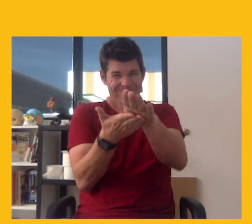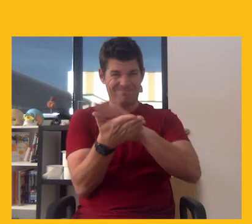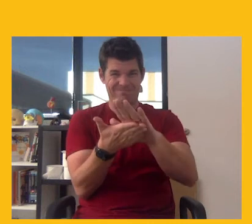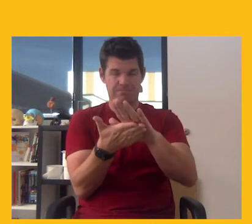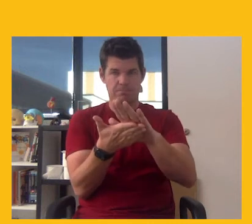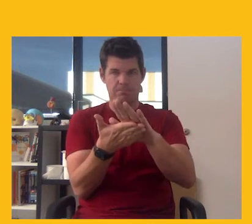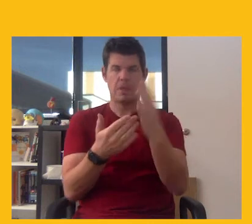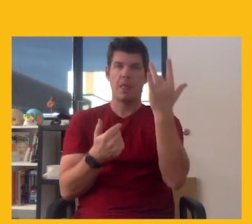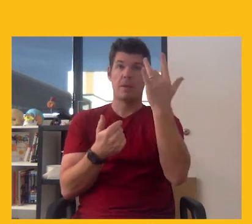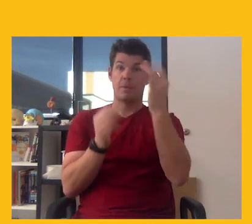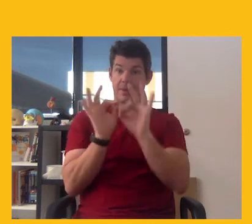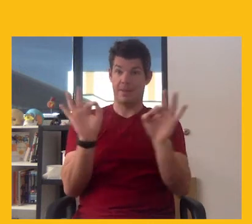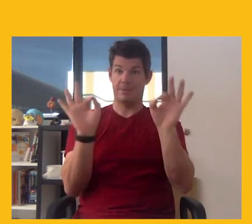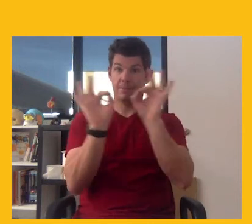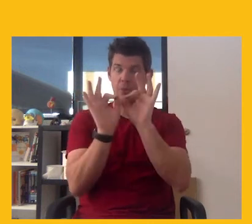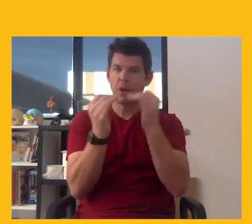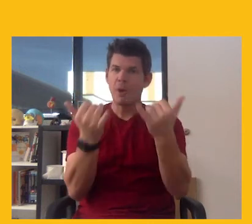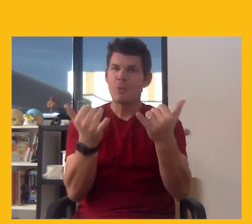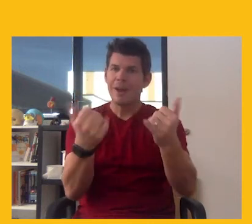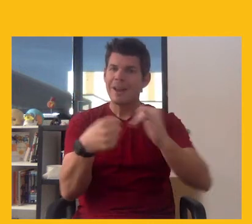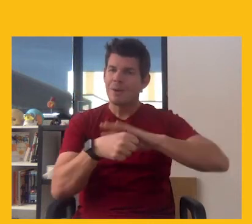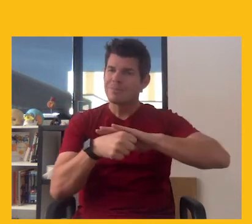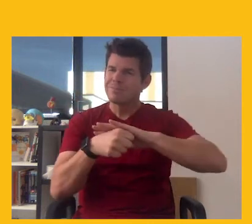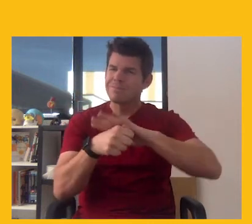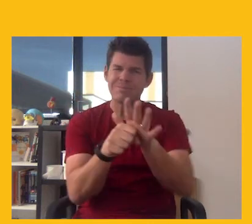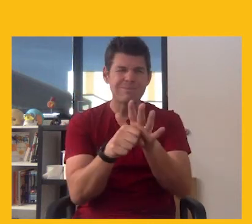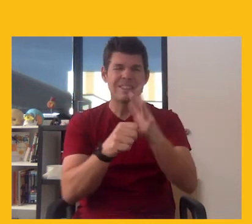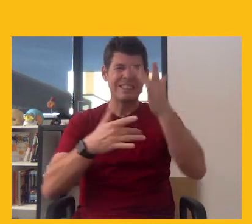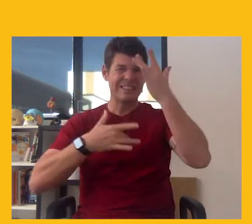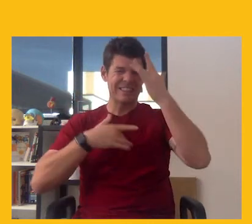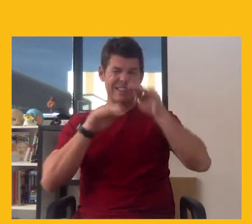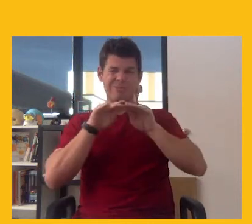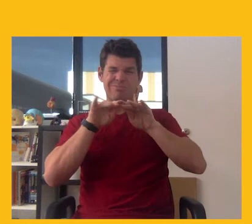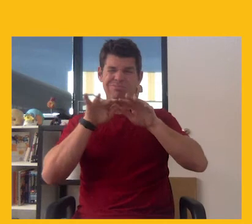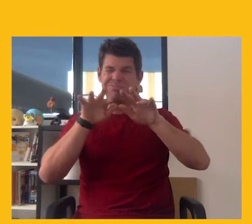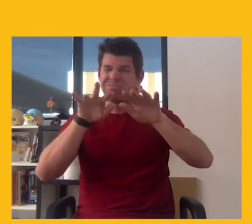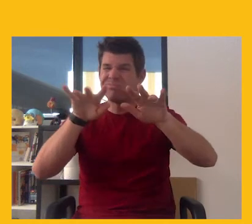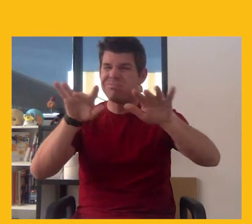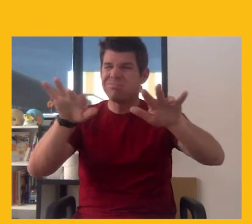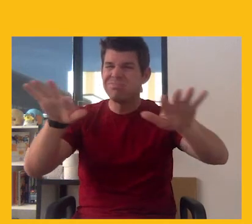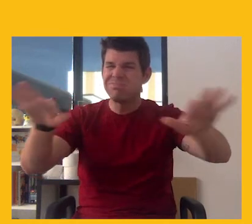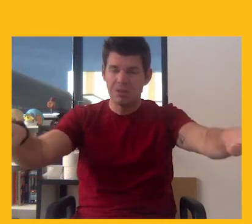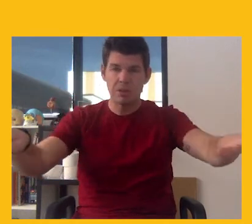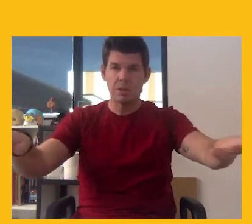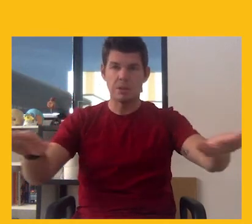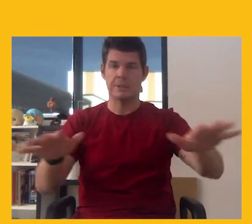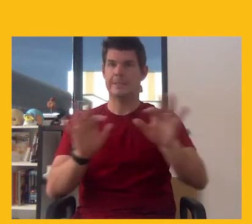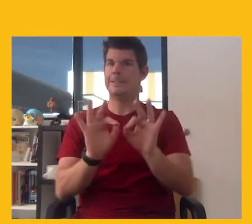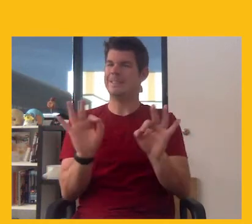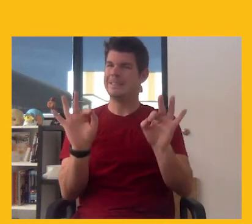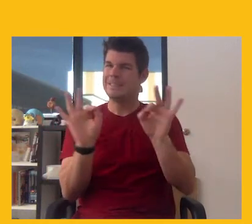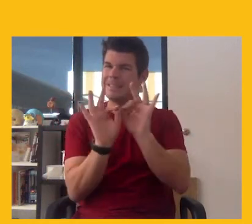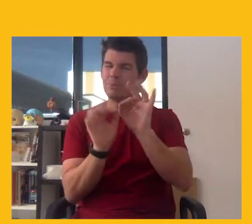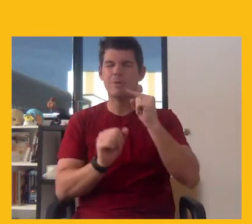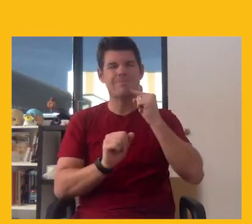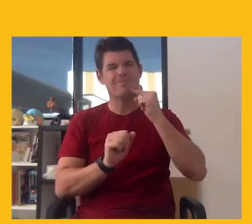we have clean hands, especially now because we have this pandemic that is happening. So we need clean hands so that we